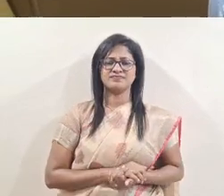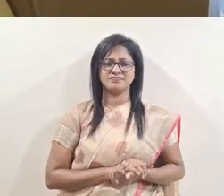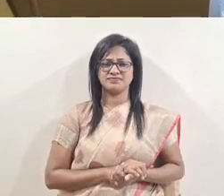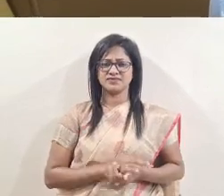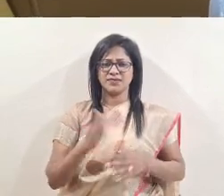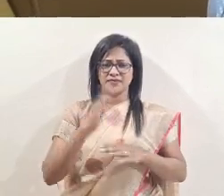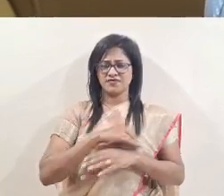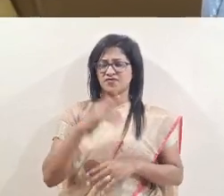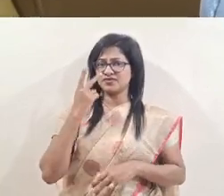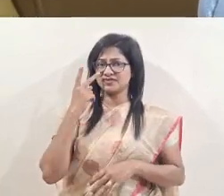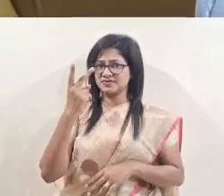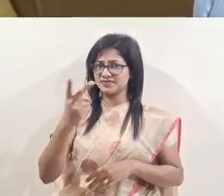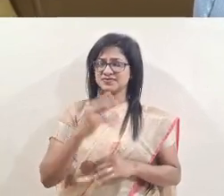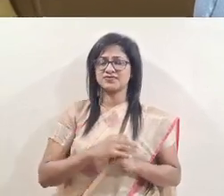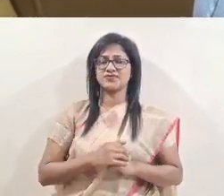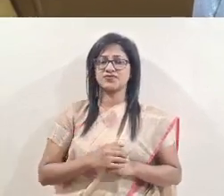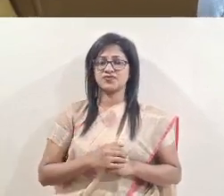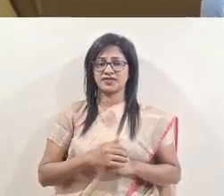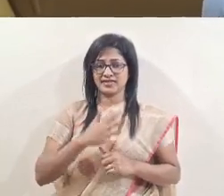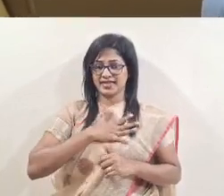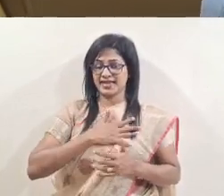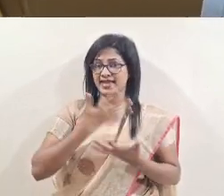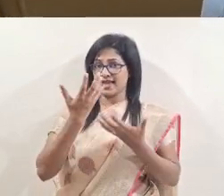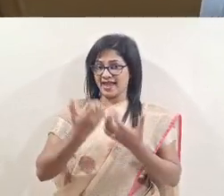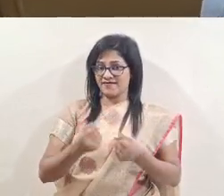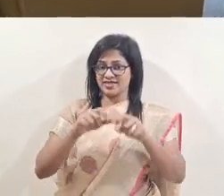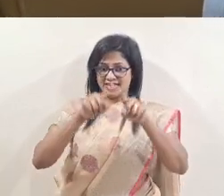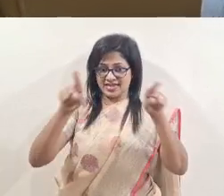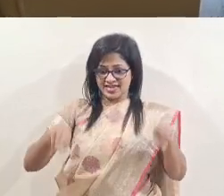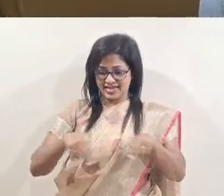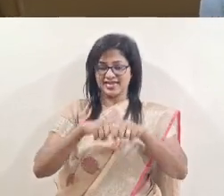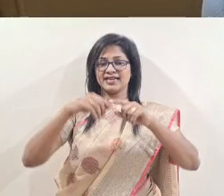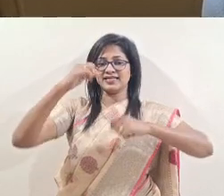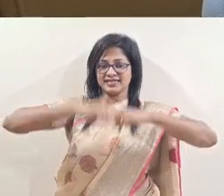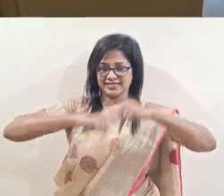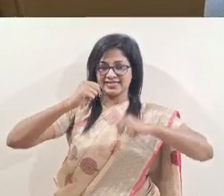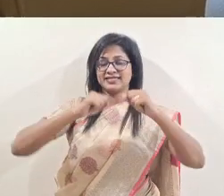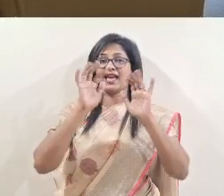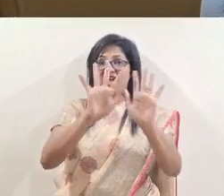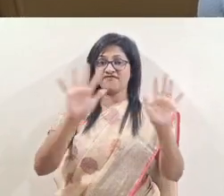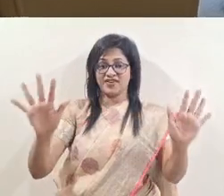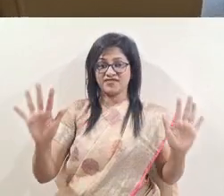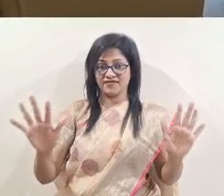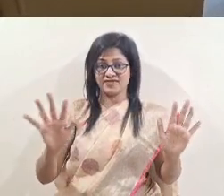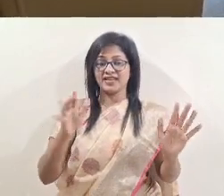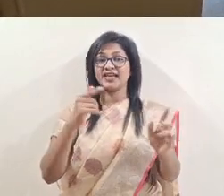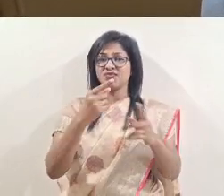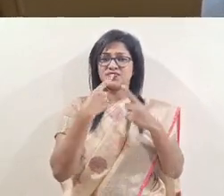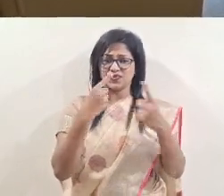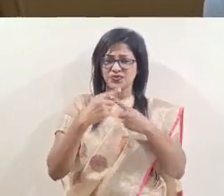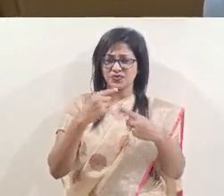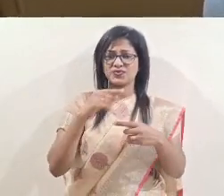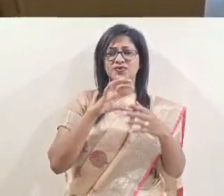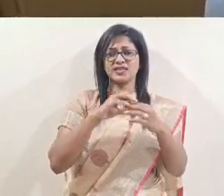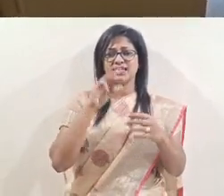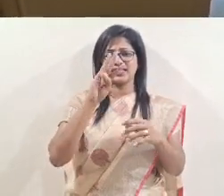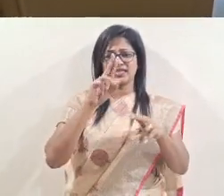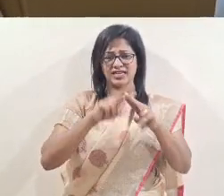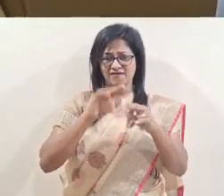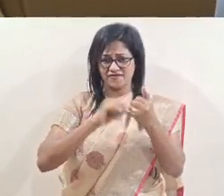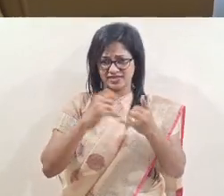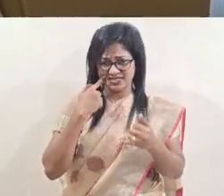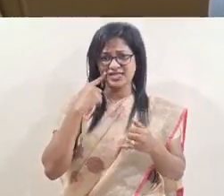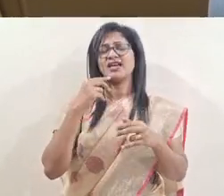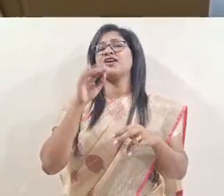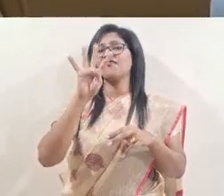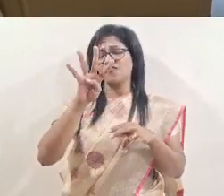was existing capacity of infrastructure when you're looking at capacity. And you talked about 3 FSI, 4 FSI, etc., 300,